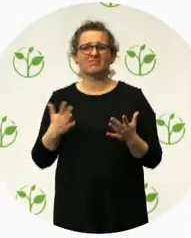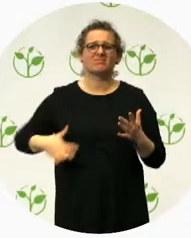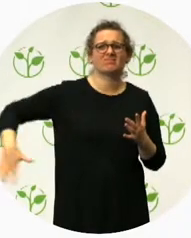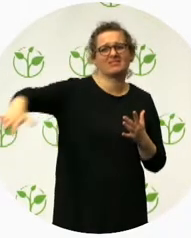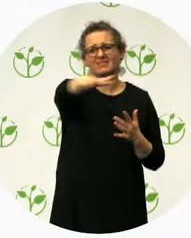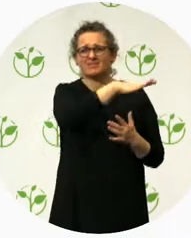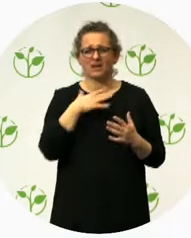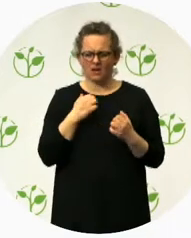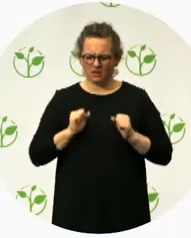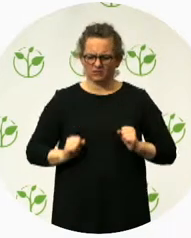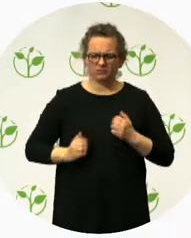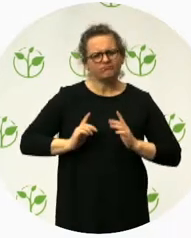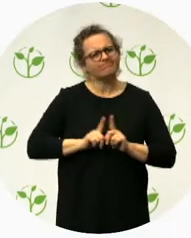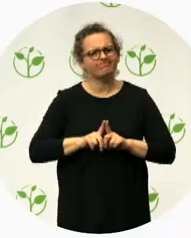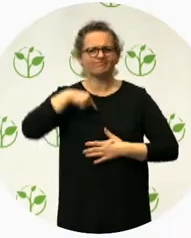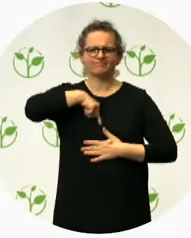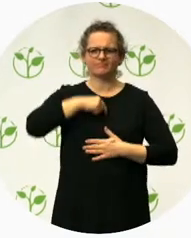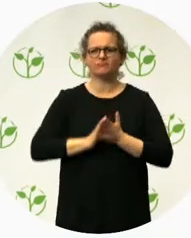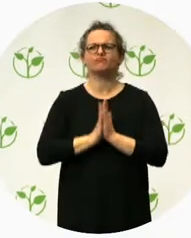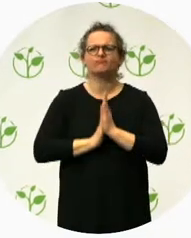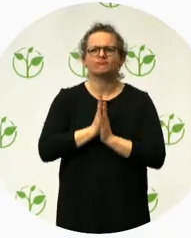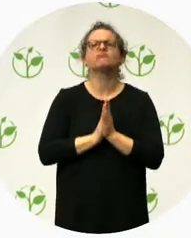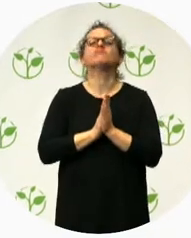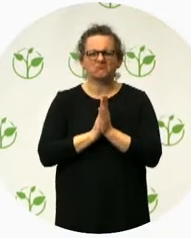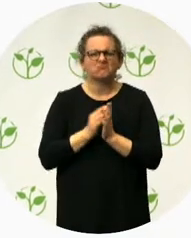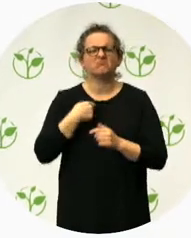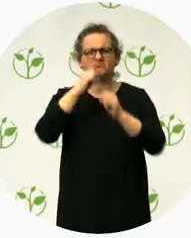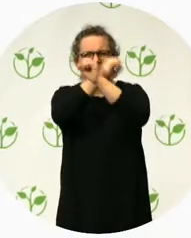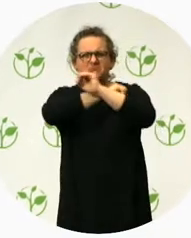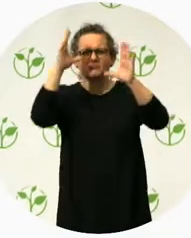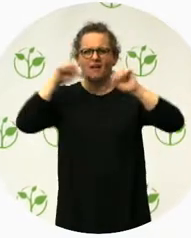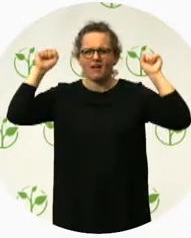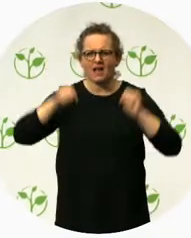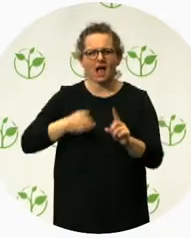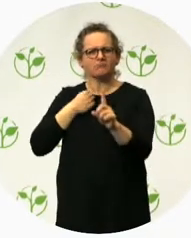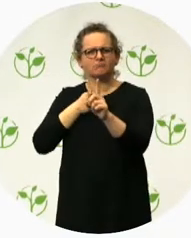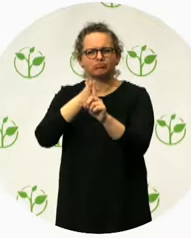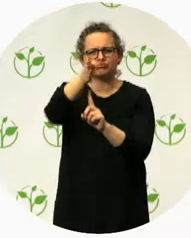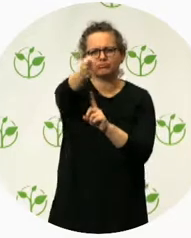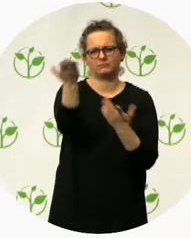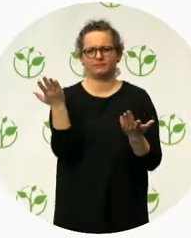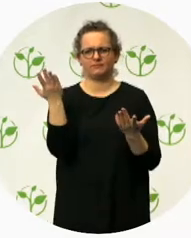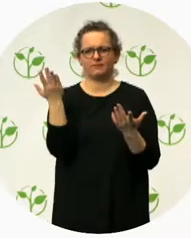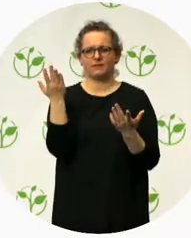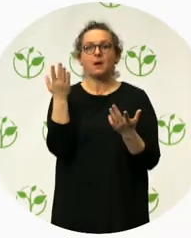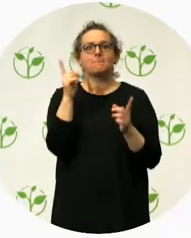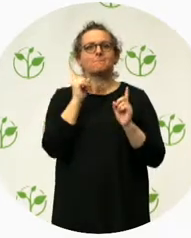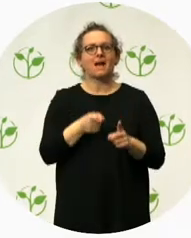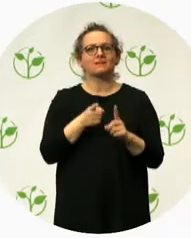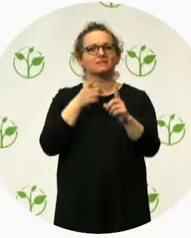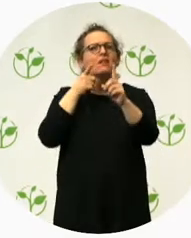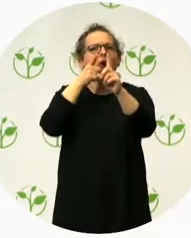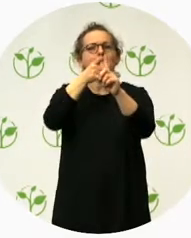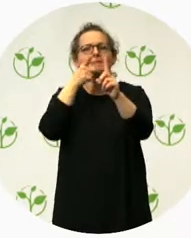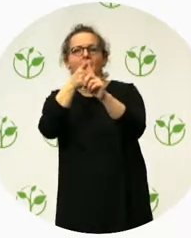conviction. And I wish you every success in creating a more inclusive and accessible